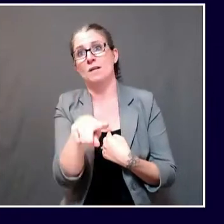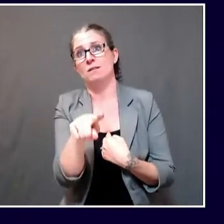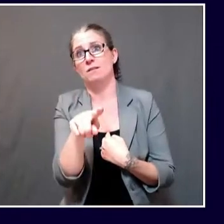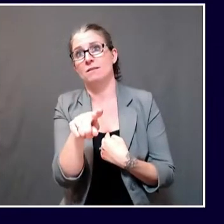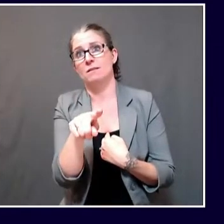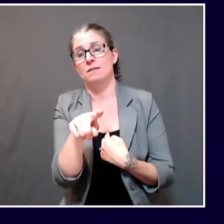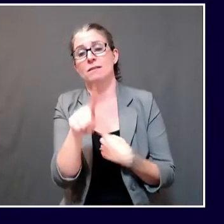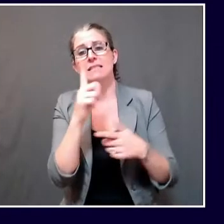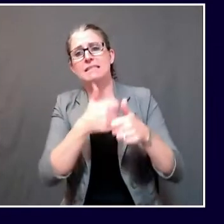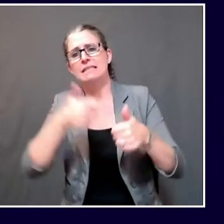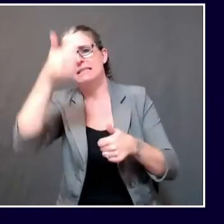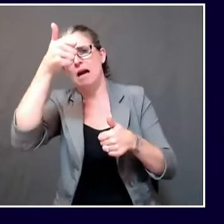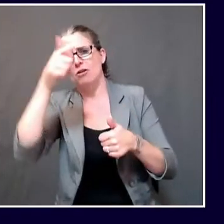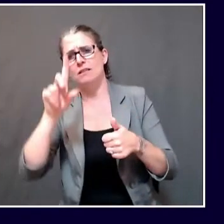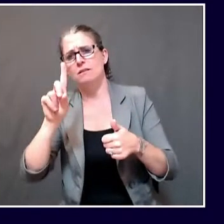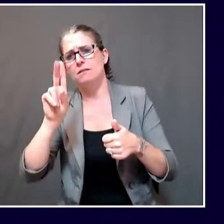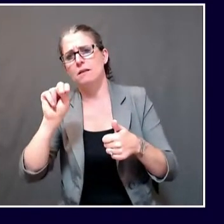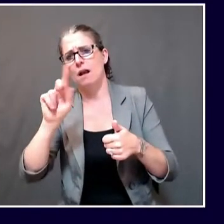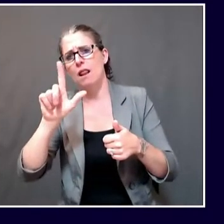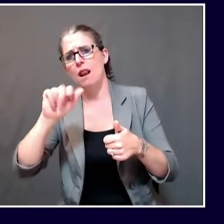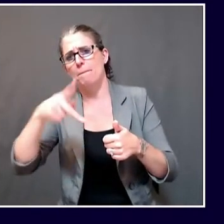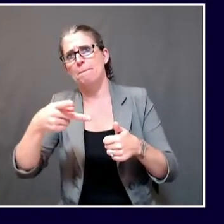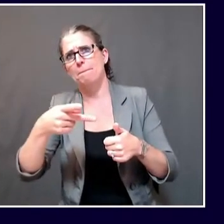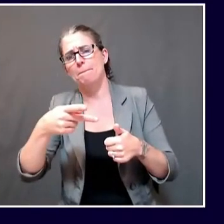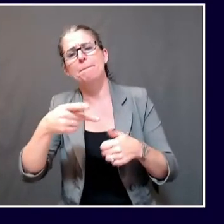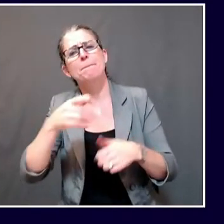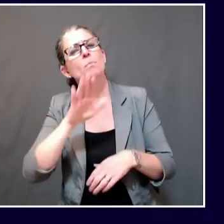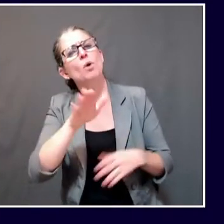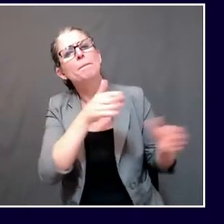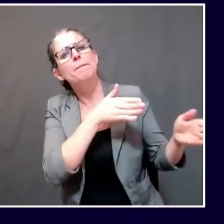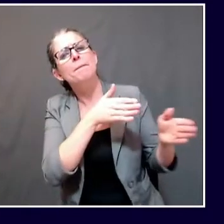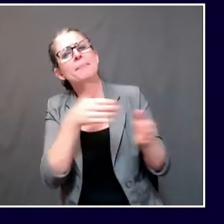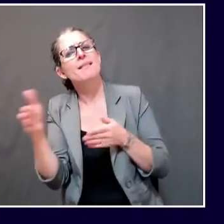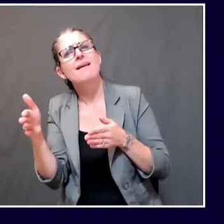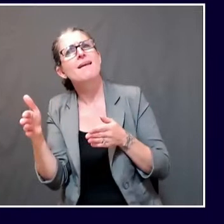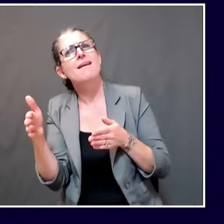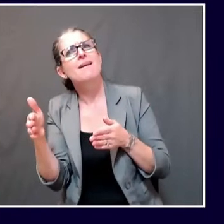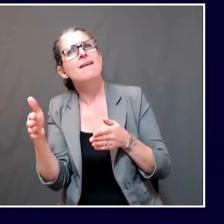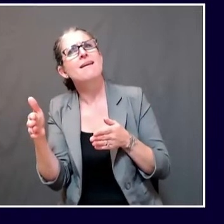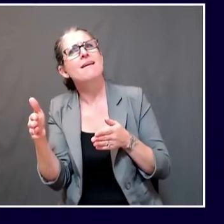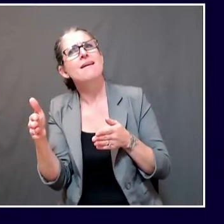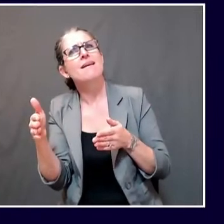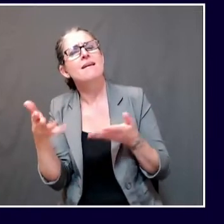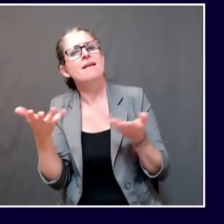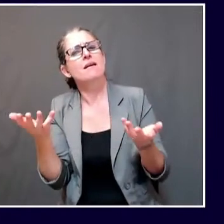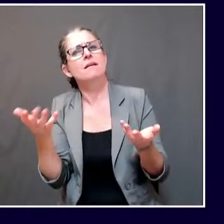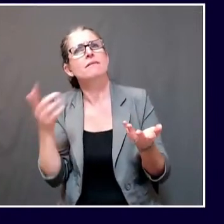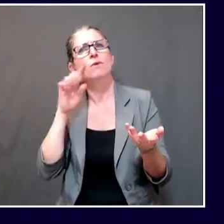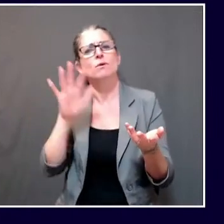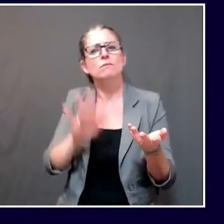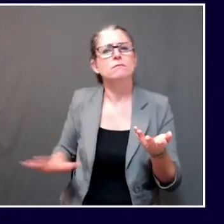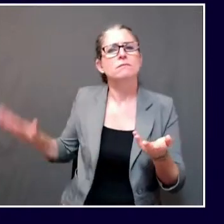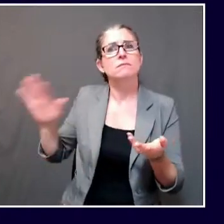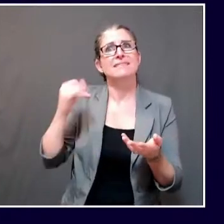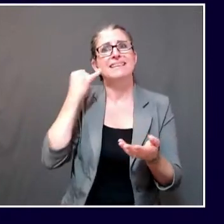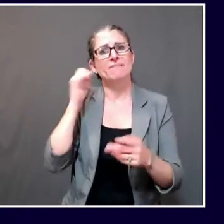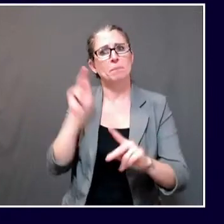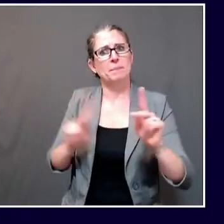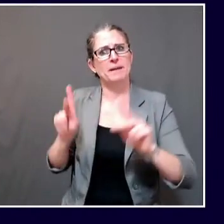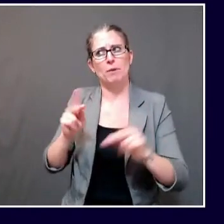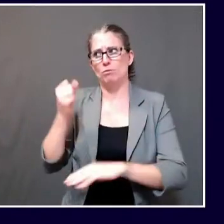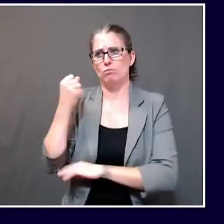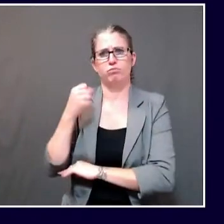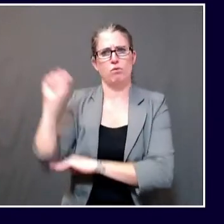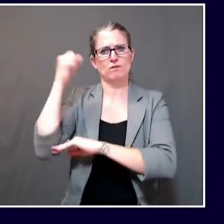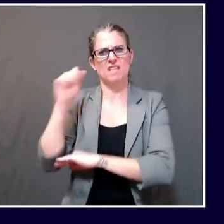to be election observers? We've been issuing guidance to town election officials along this line and working with the Attorney General's office and the